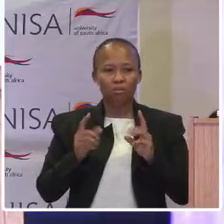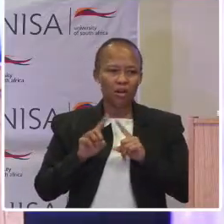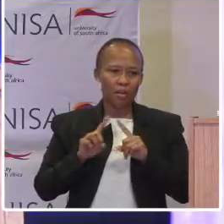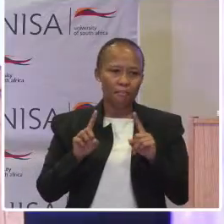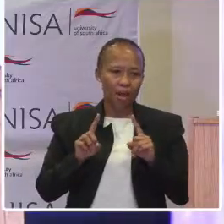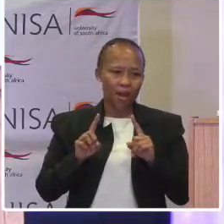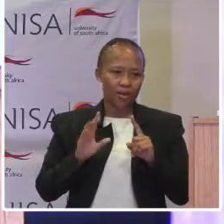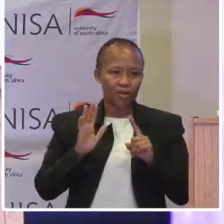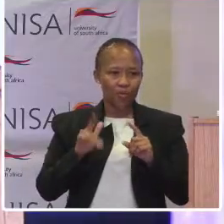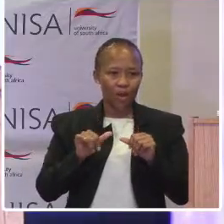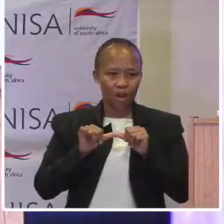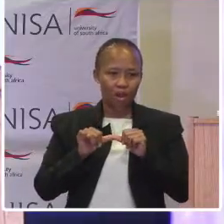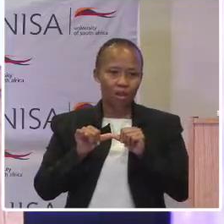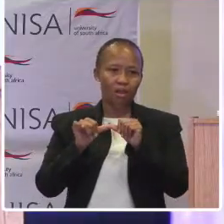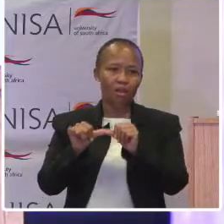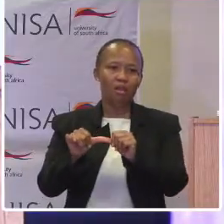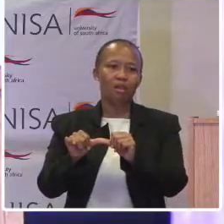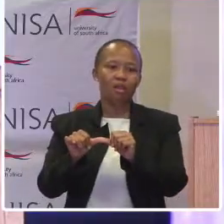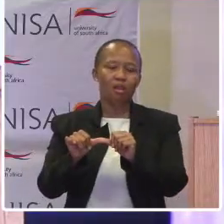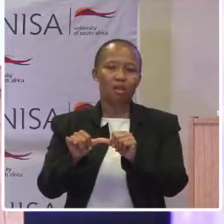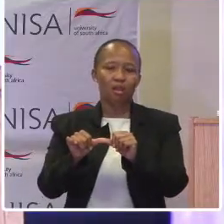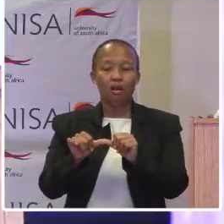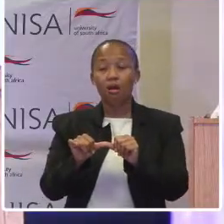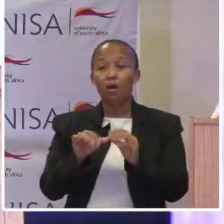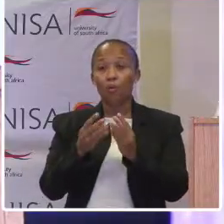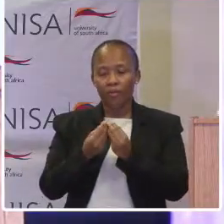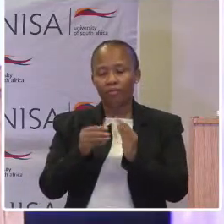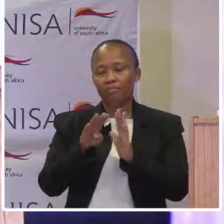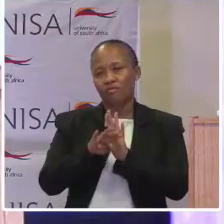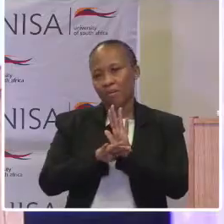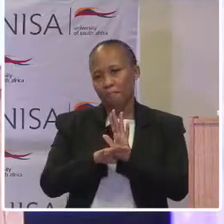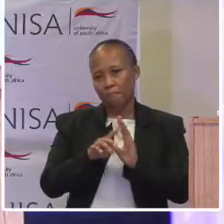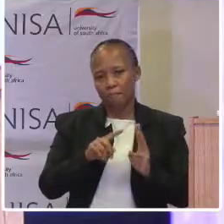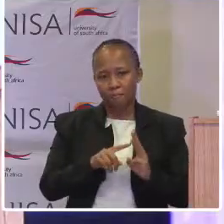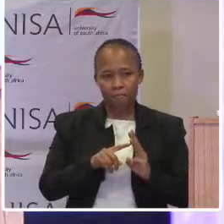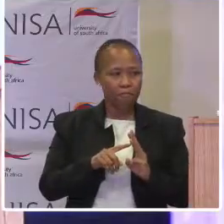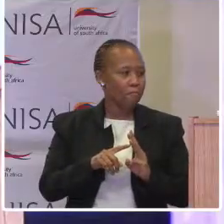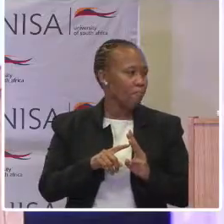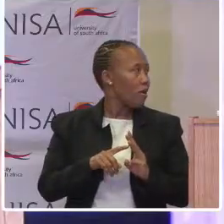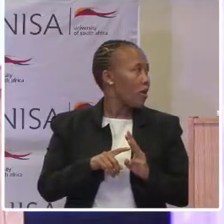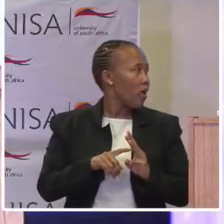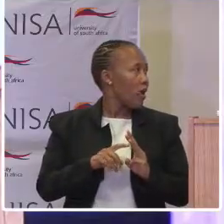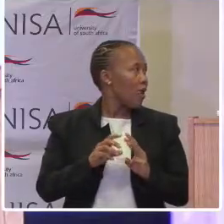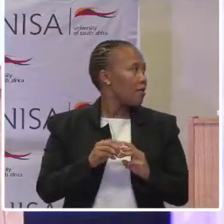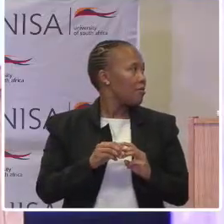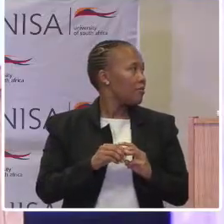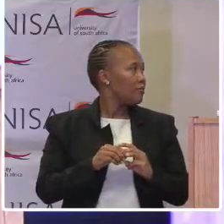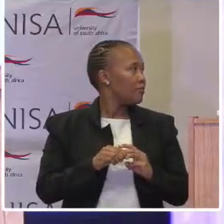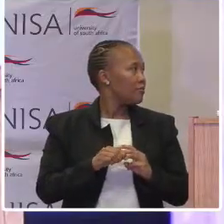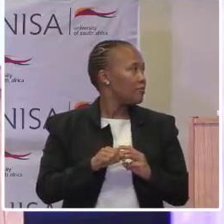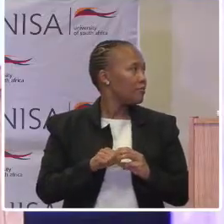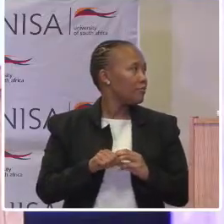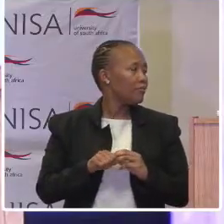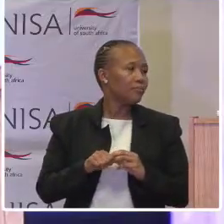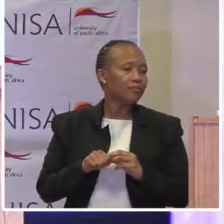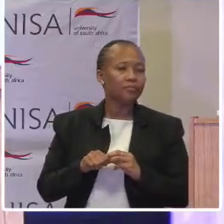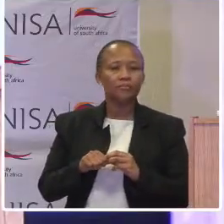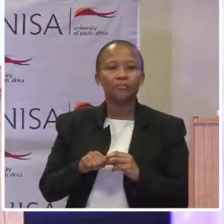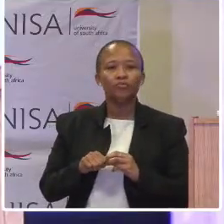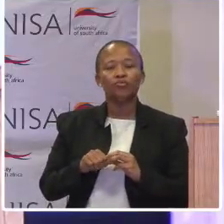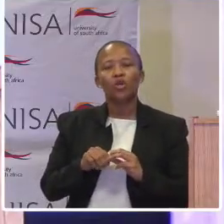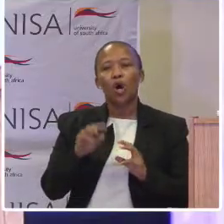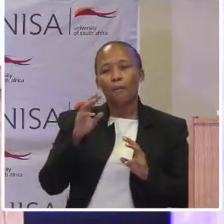shall continue with the program. As has already been alluded by Prof.